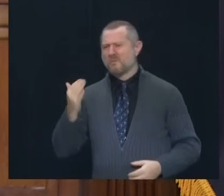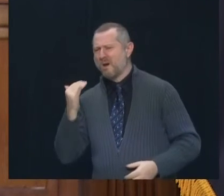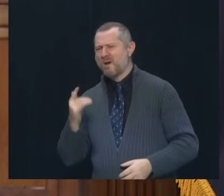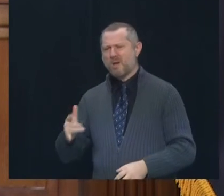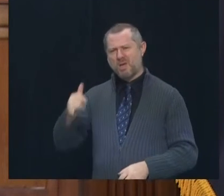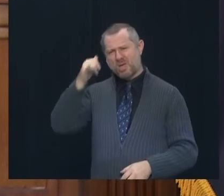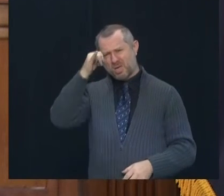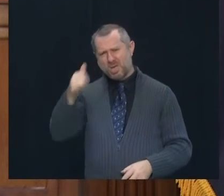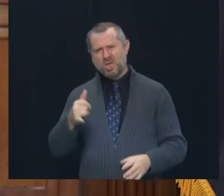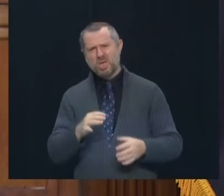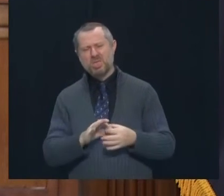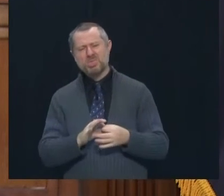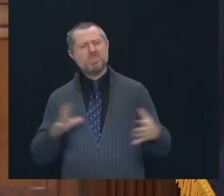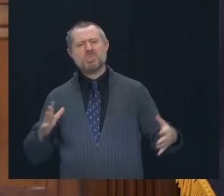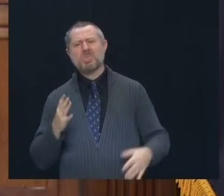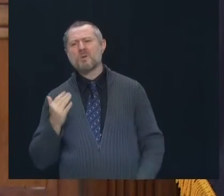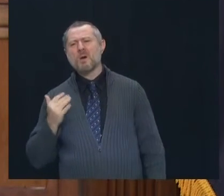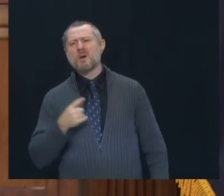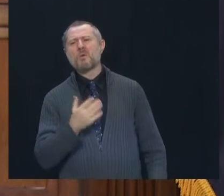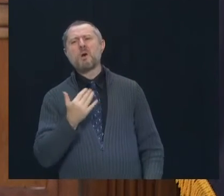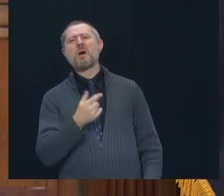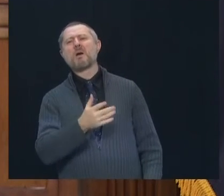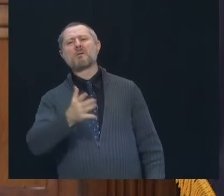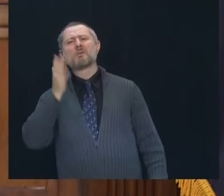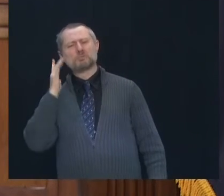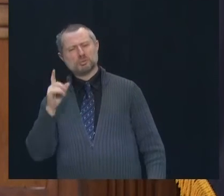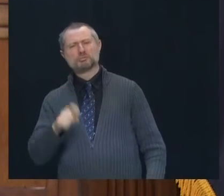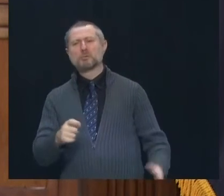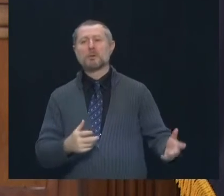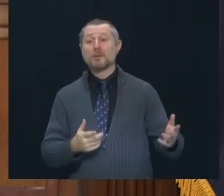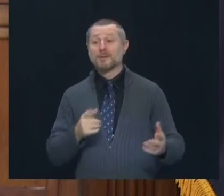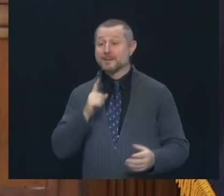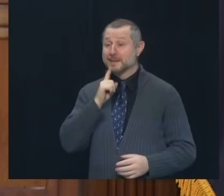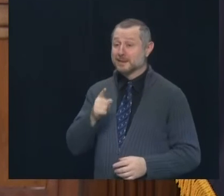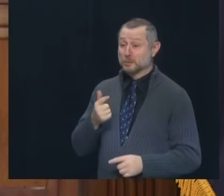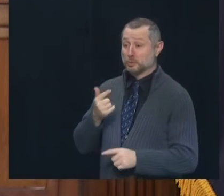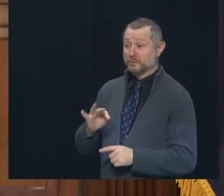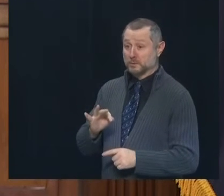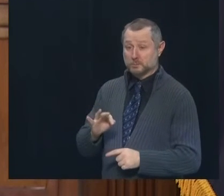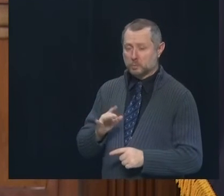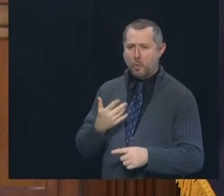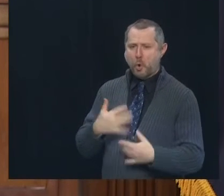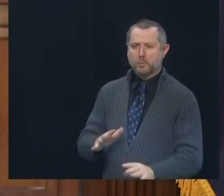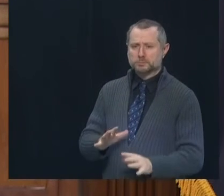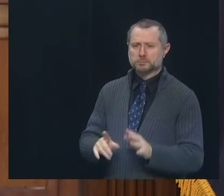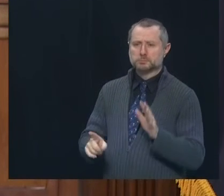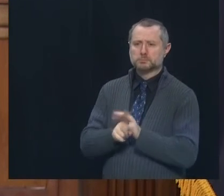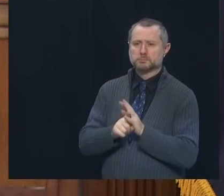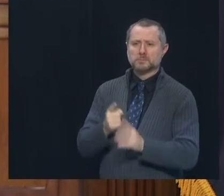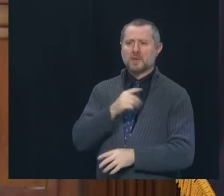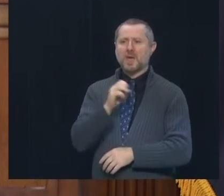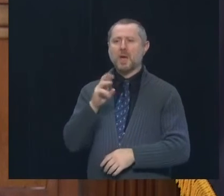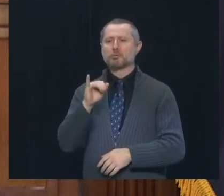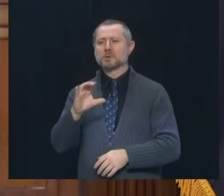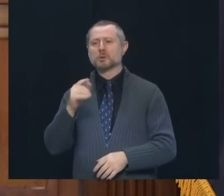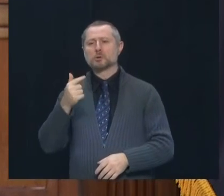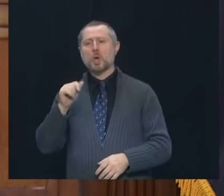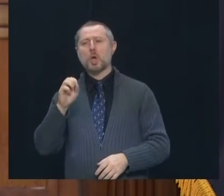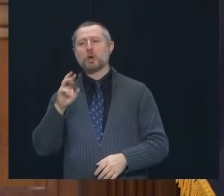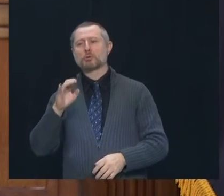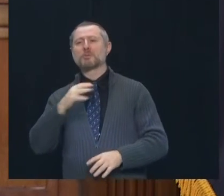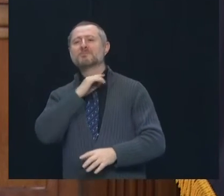rip? I mean, the Mr. Floyd murder, we had Eric Garner in New York City,